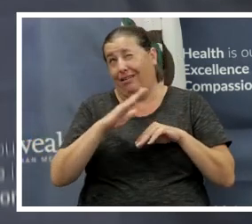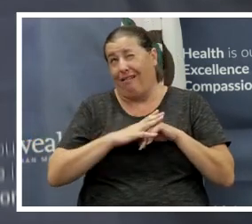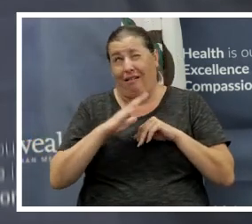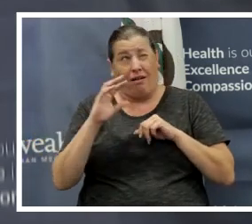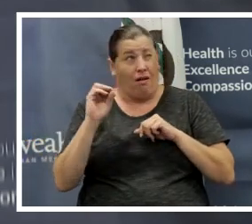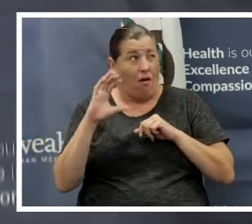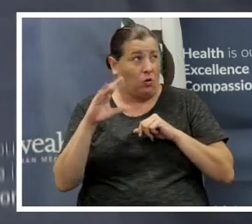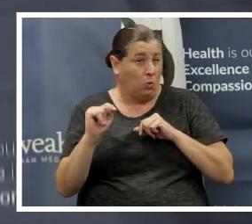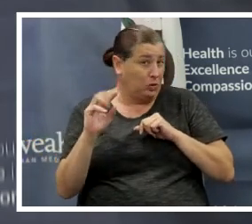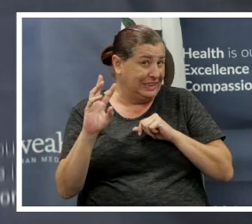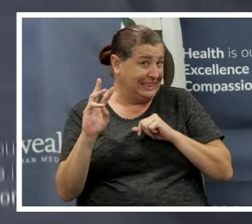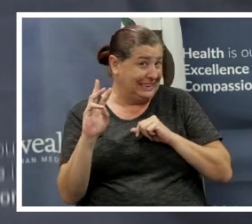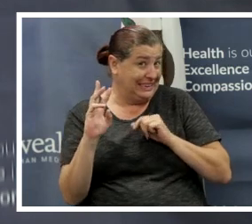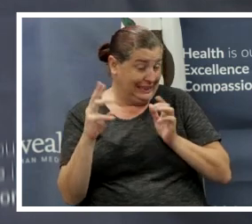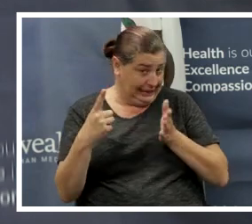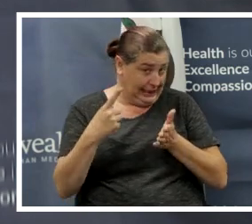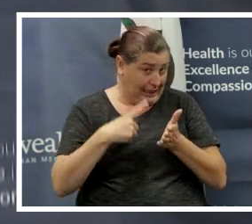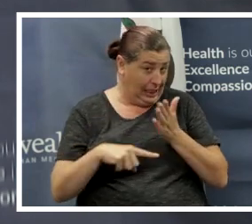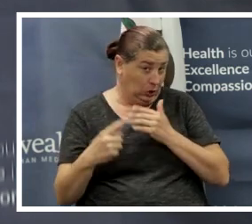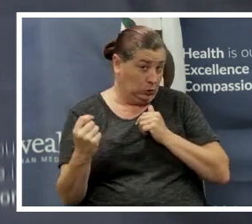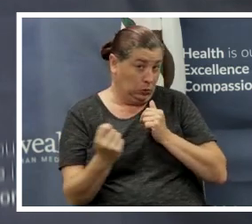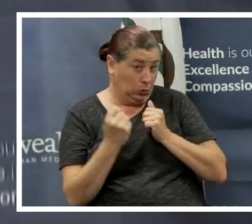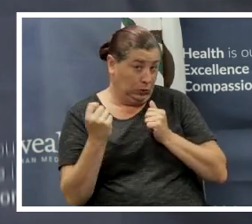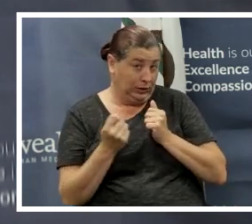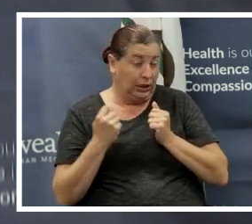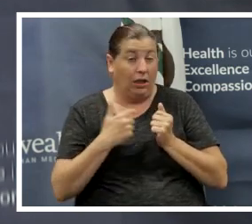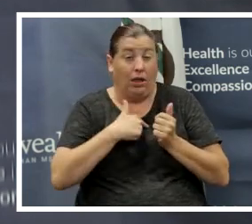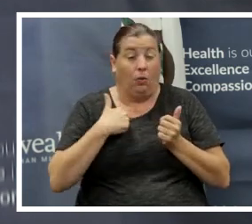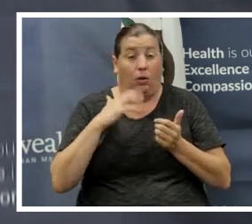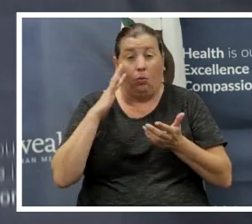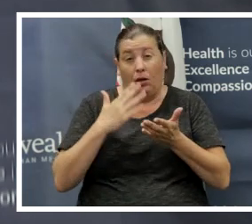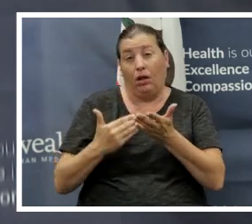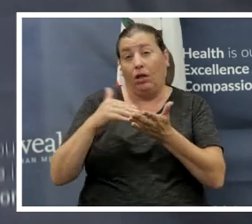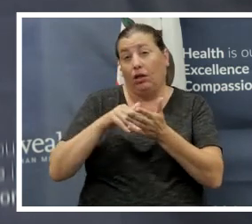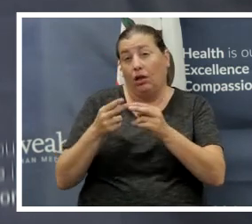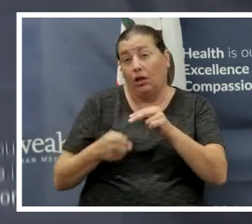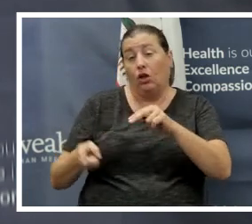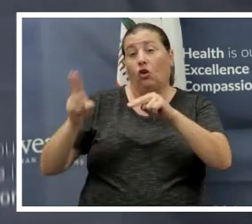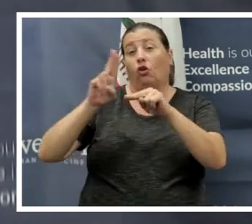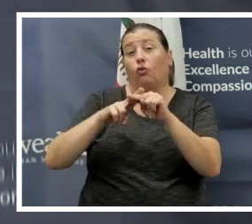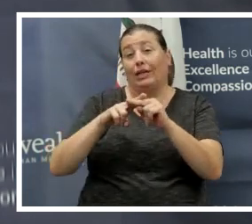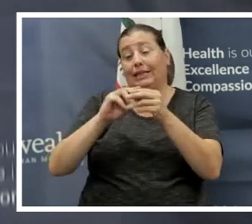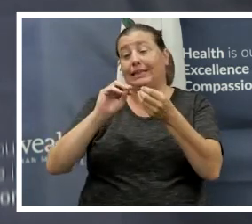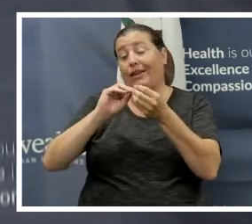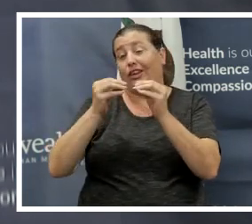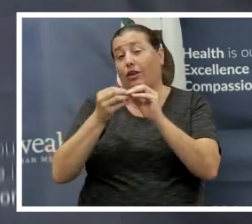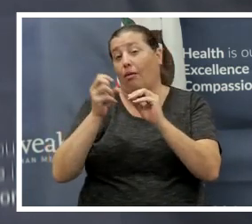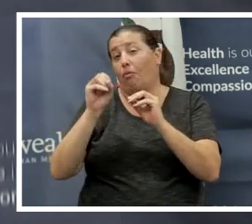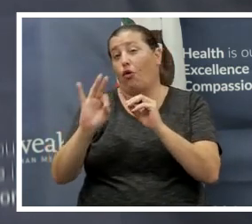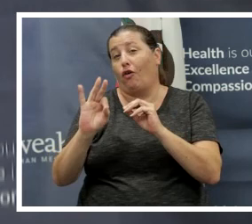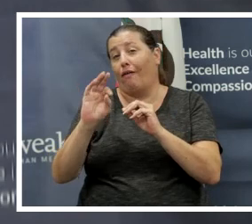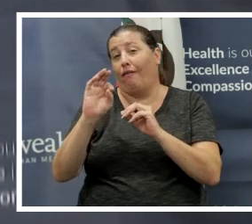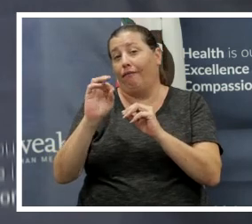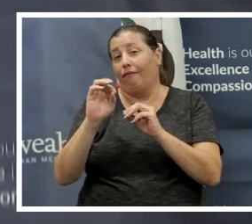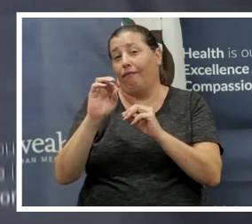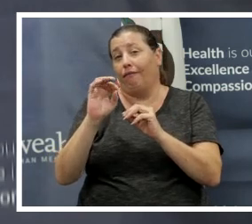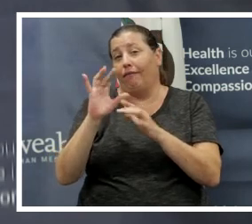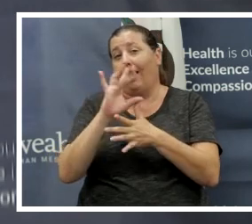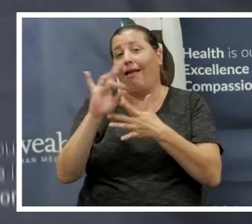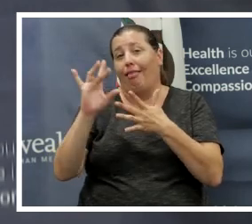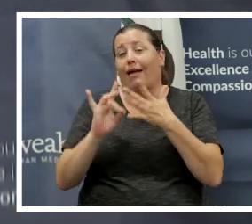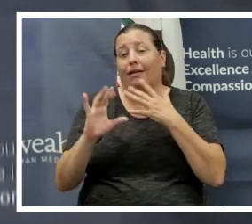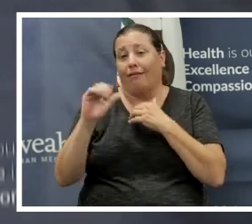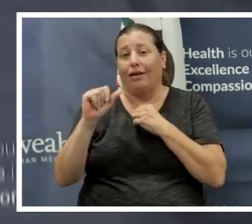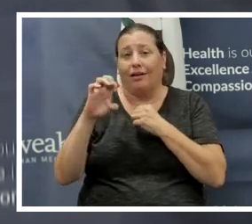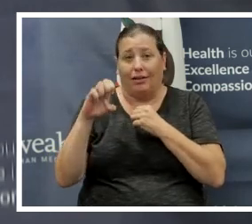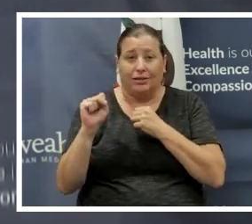think next Tuesday, we will again increase the number of elective inpatient cases that will allow to be done